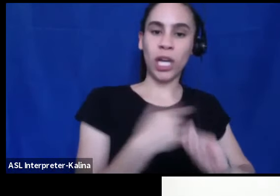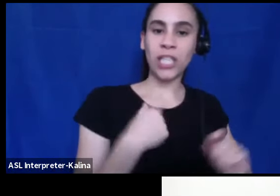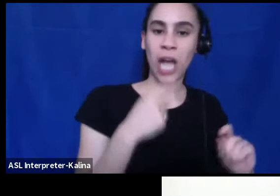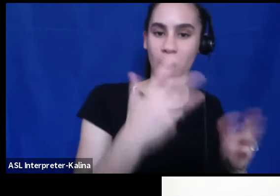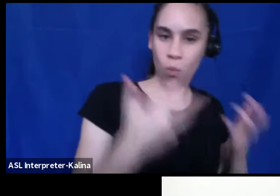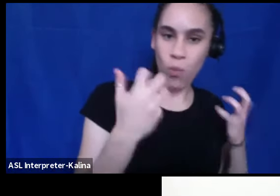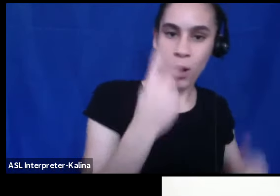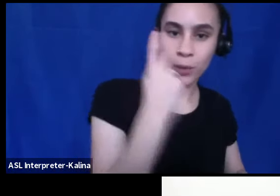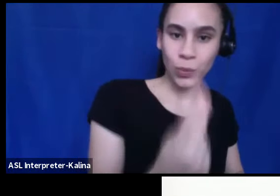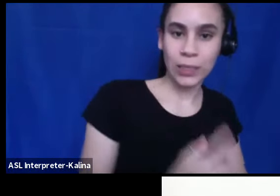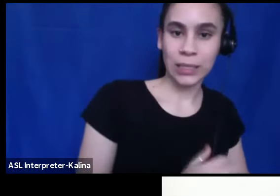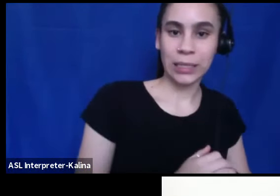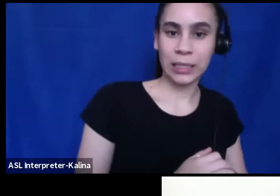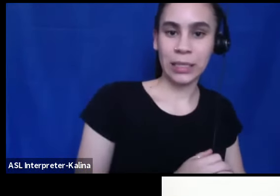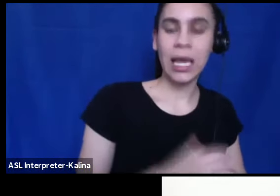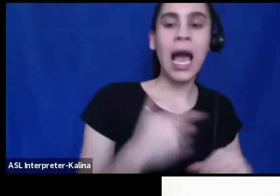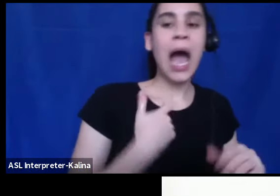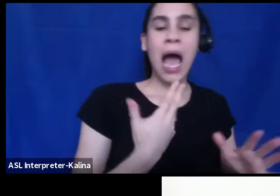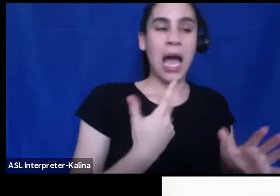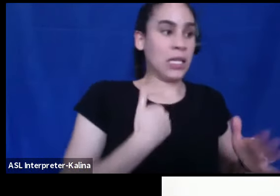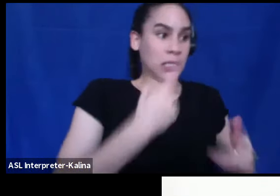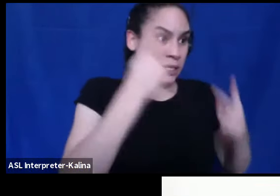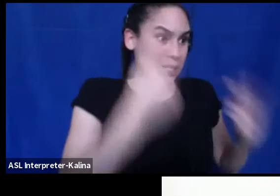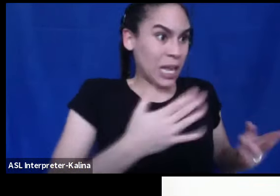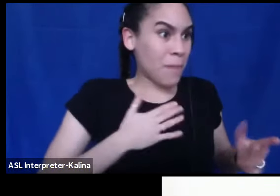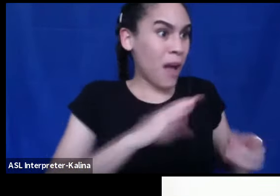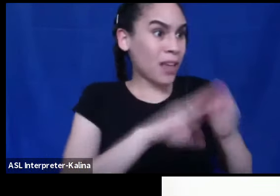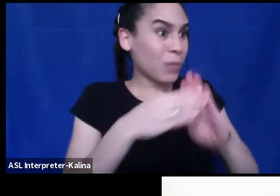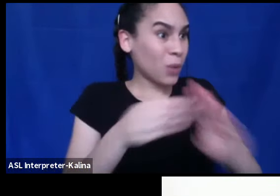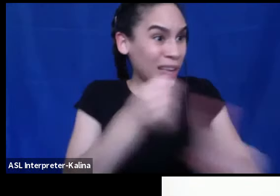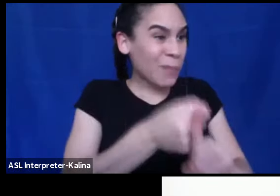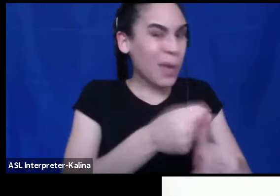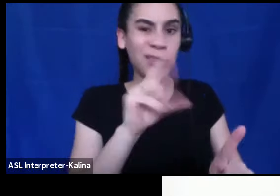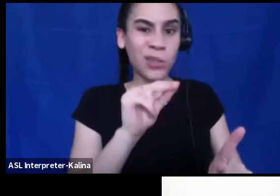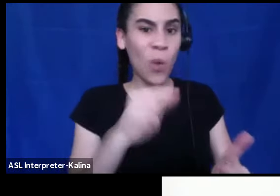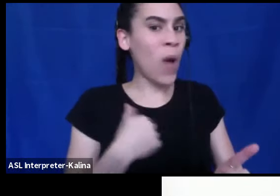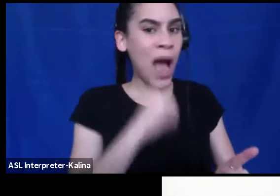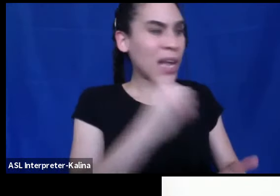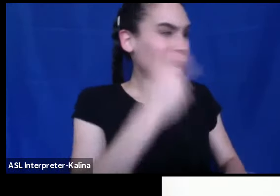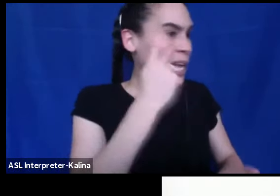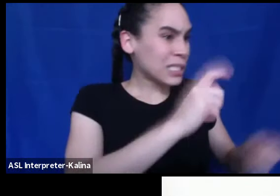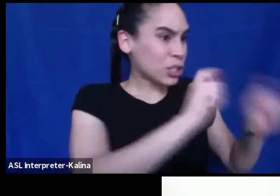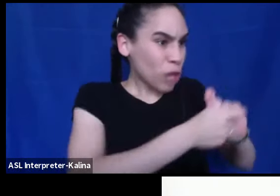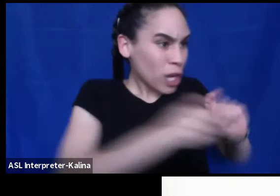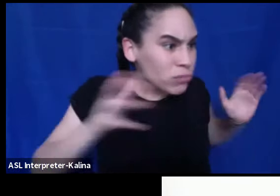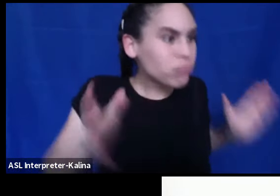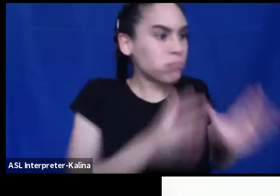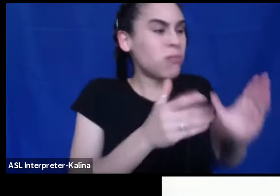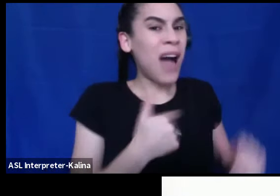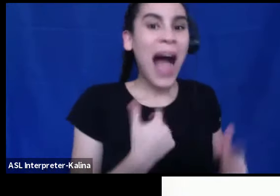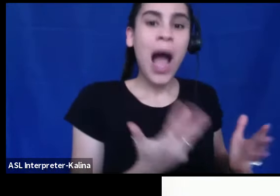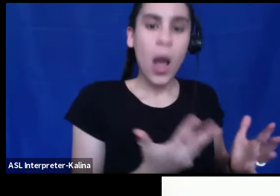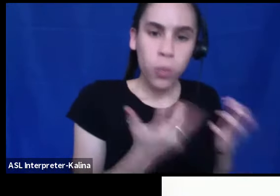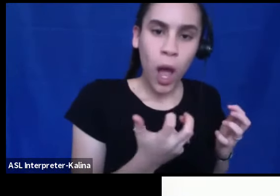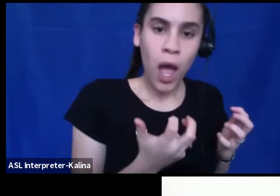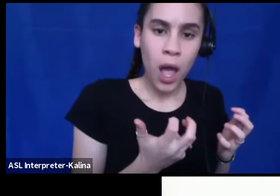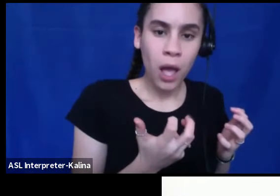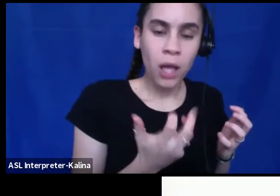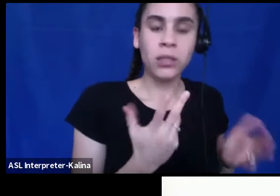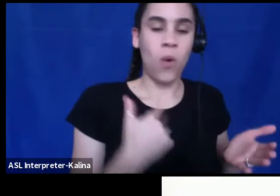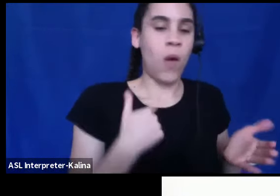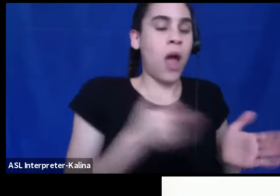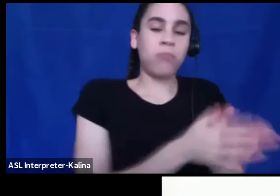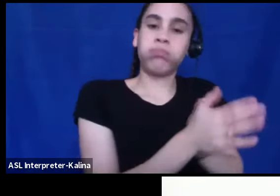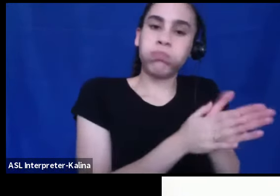being impacted. I'm not seeing things move forward. And I really wanted that. So I just, got driven